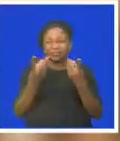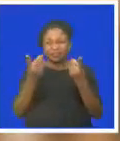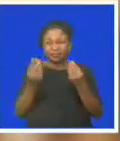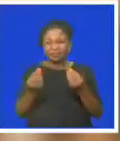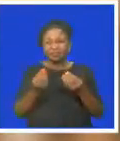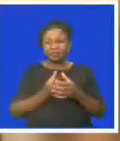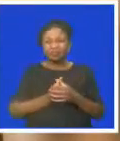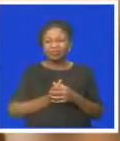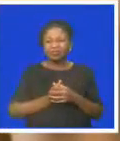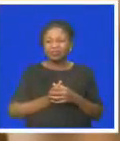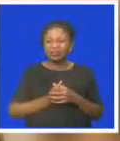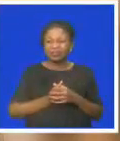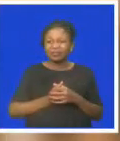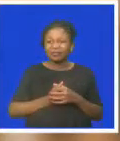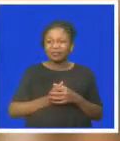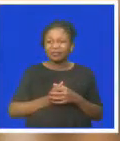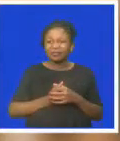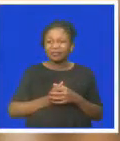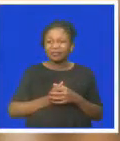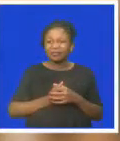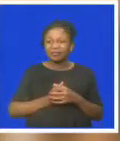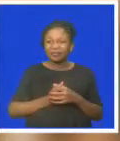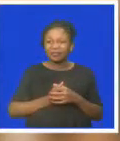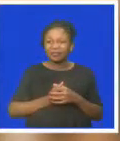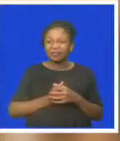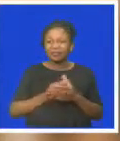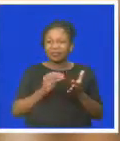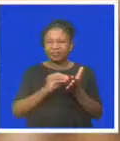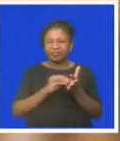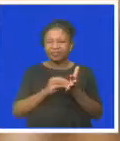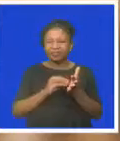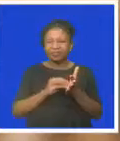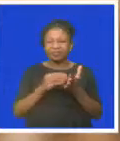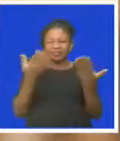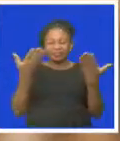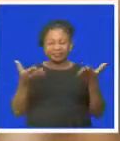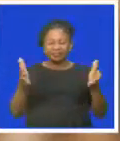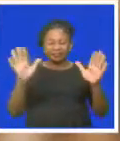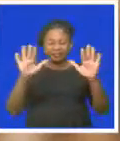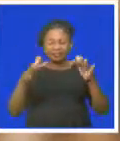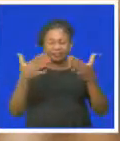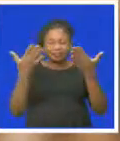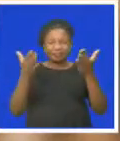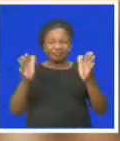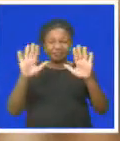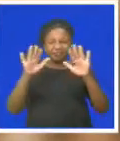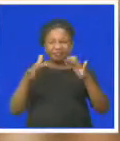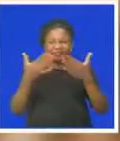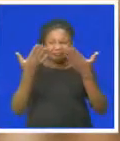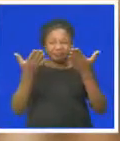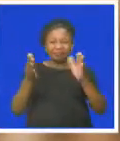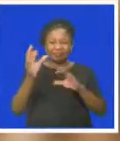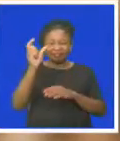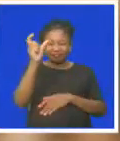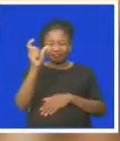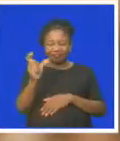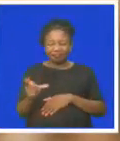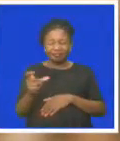A singer. A singer. What is a role of a